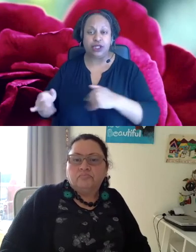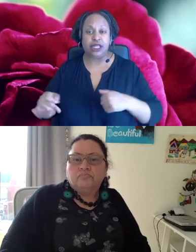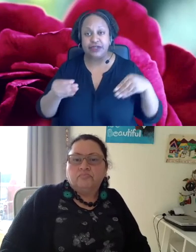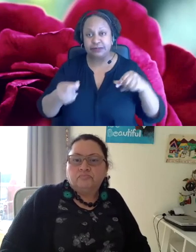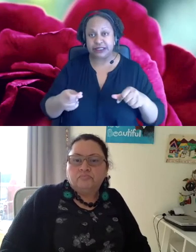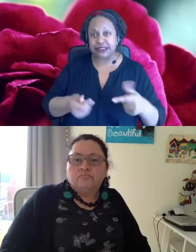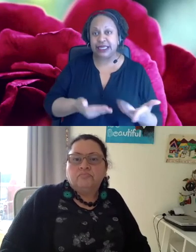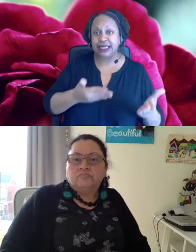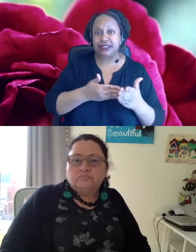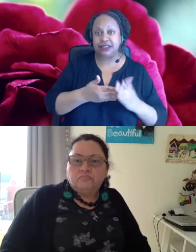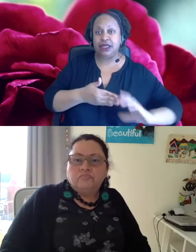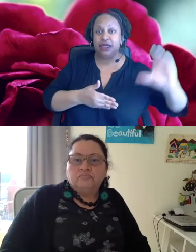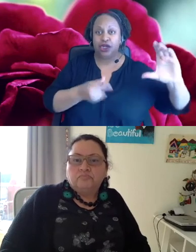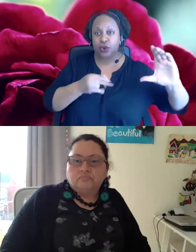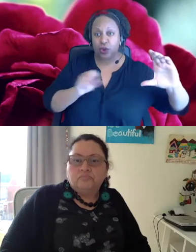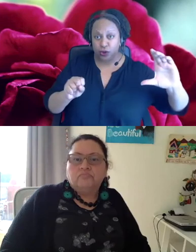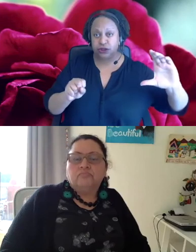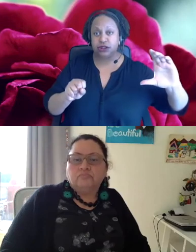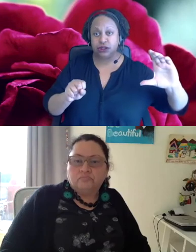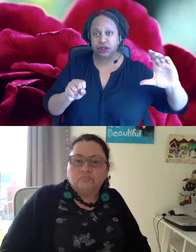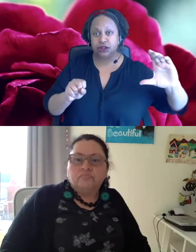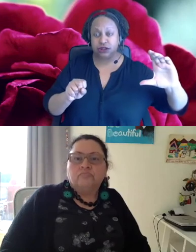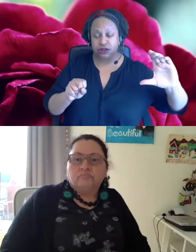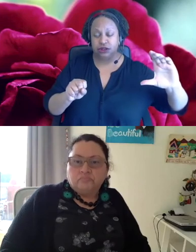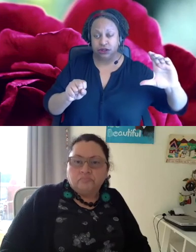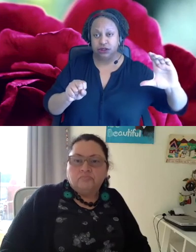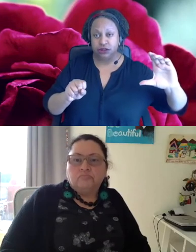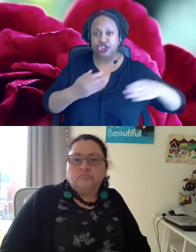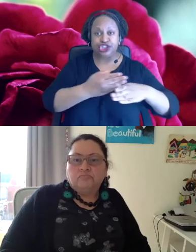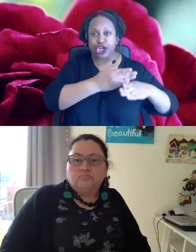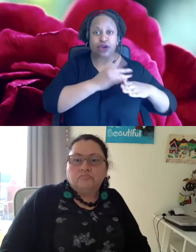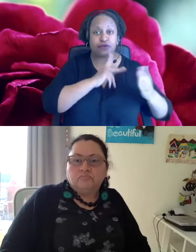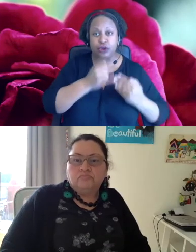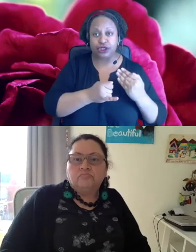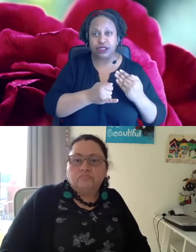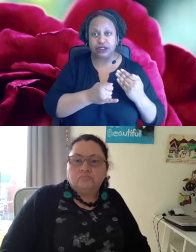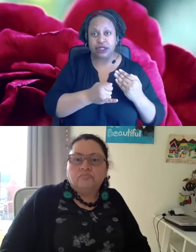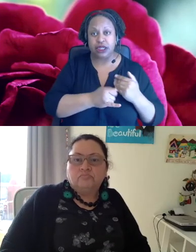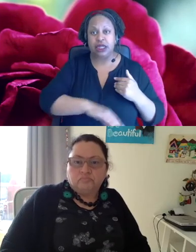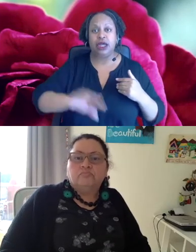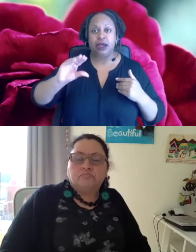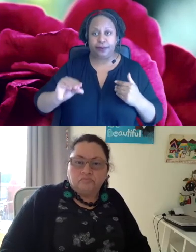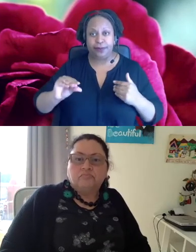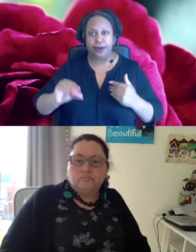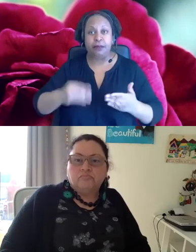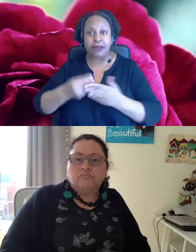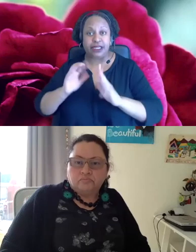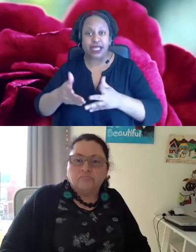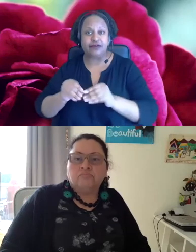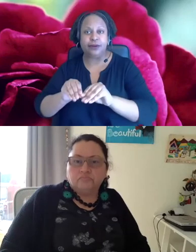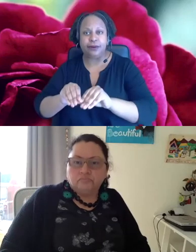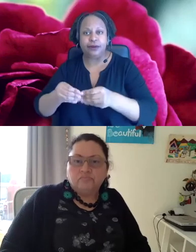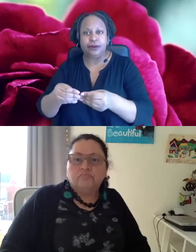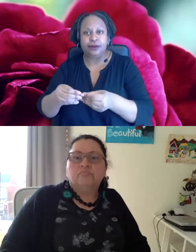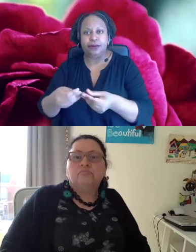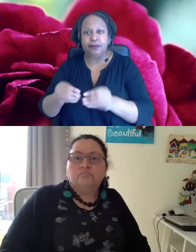gross amount shared for the project, and then whatever's left over is distributed as artist fees,